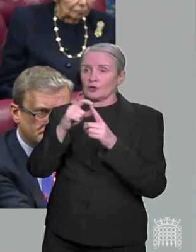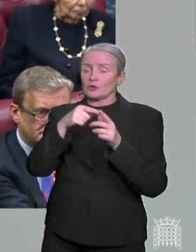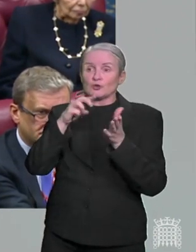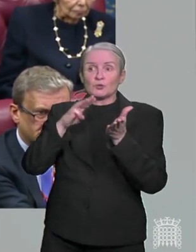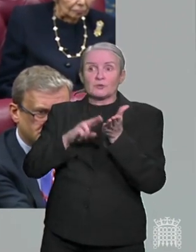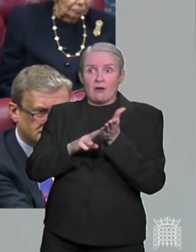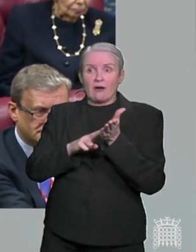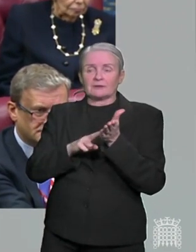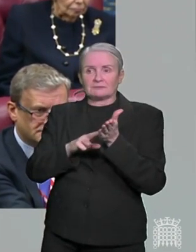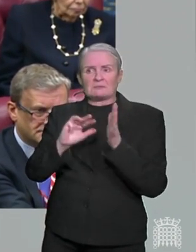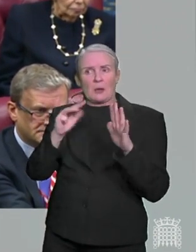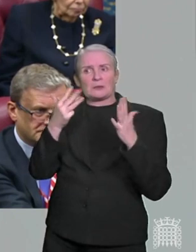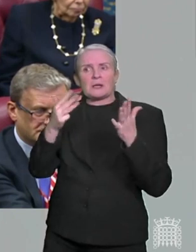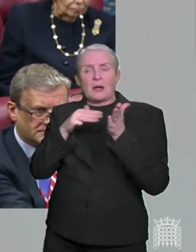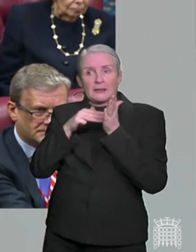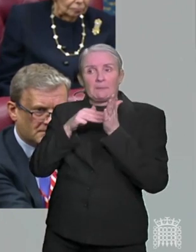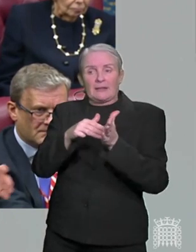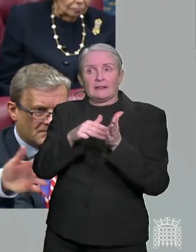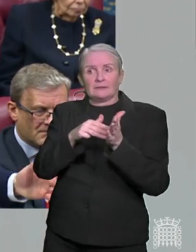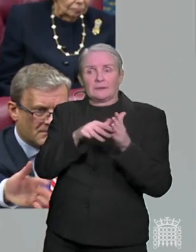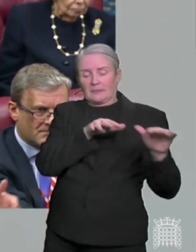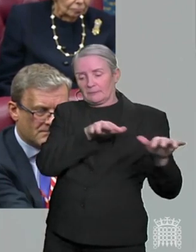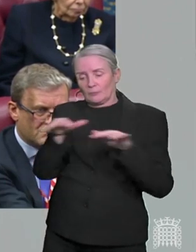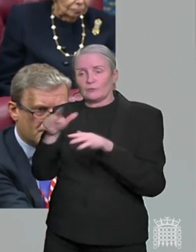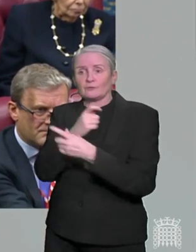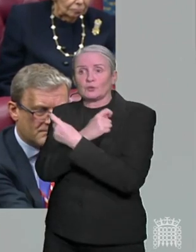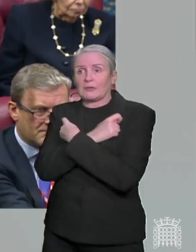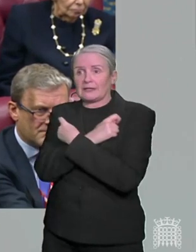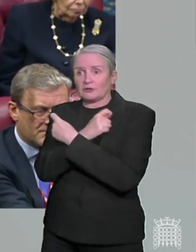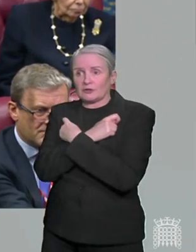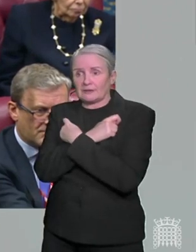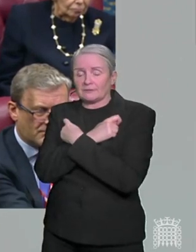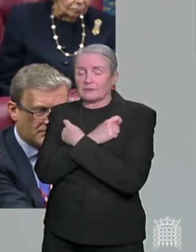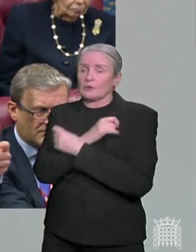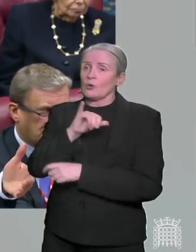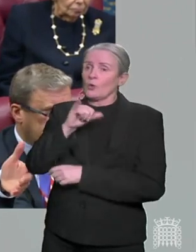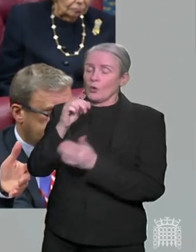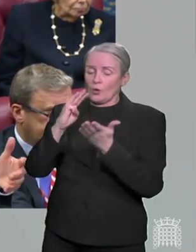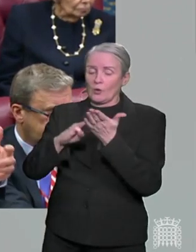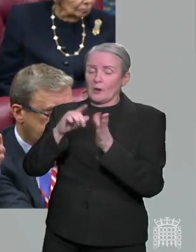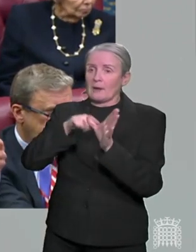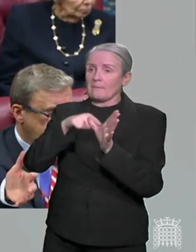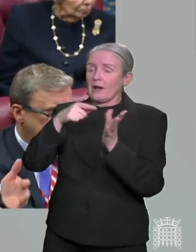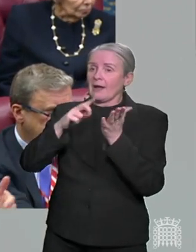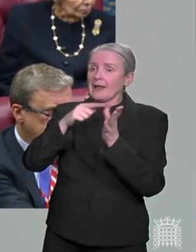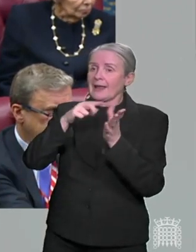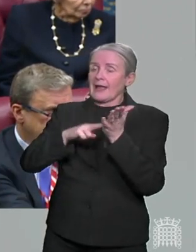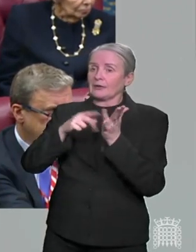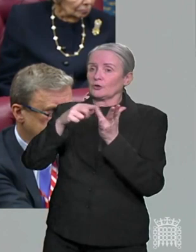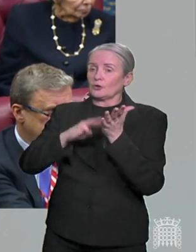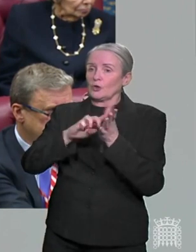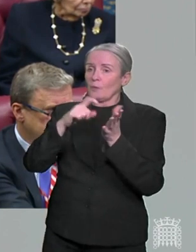9 million people have moved into Egypt, or you could argue that is in Myanmar, where Bangladeshis are looking after millions